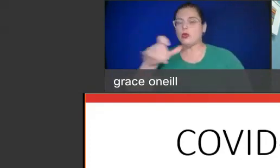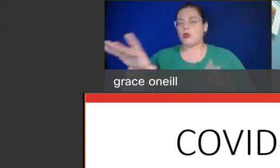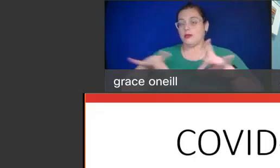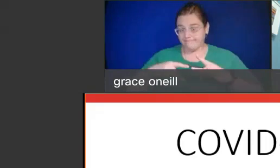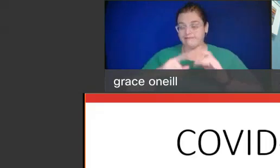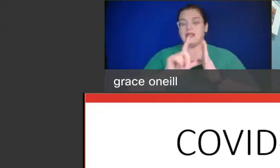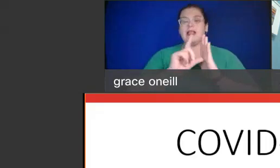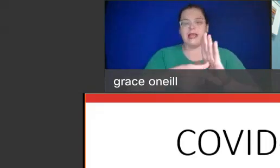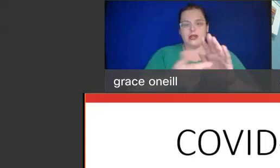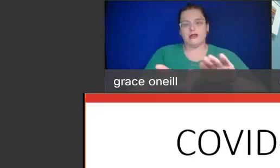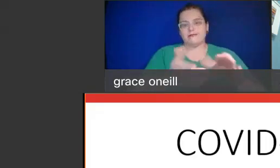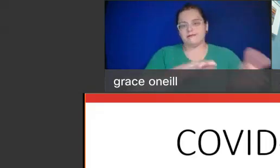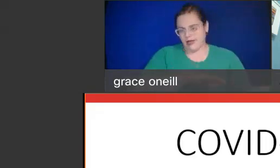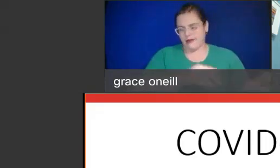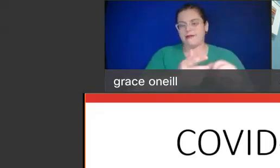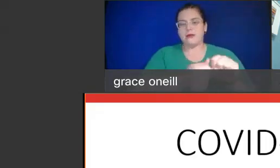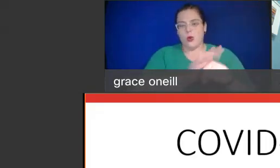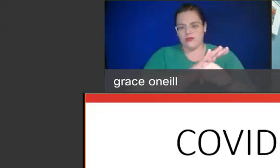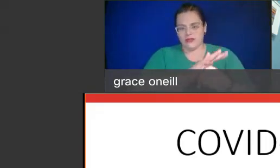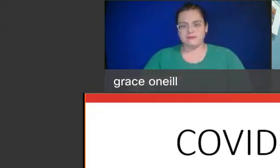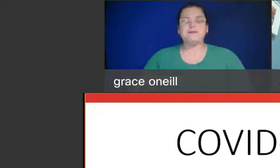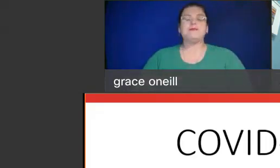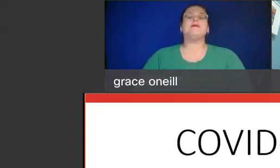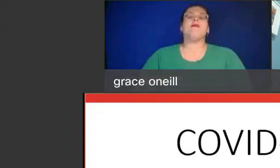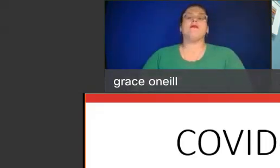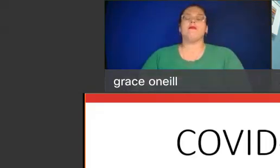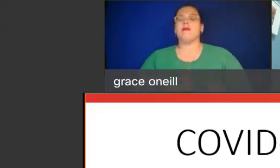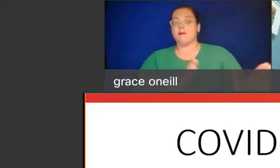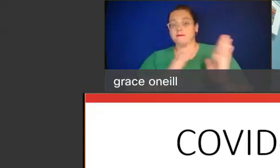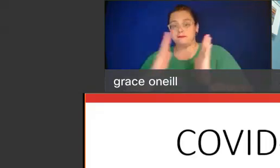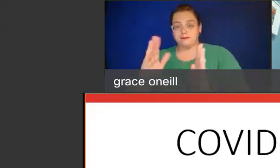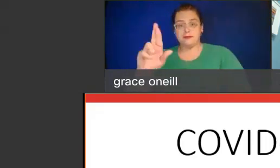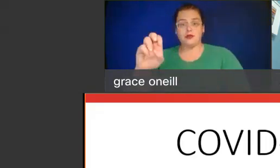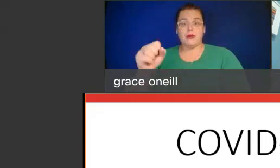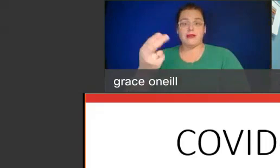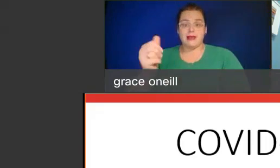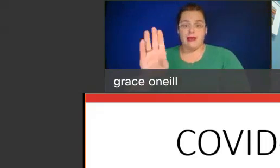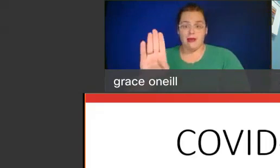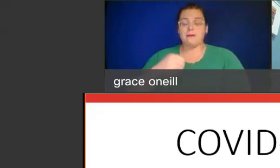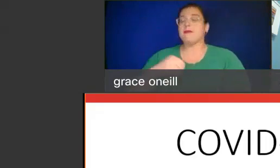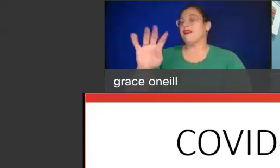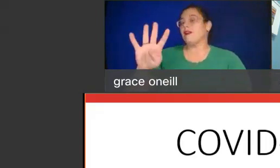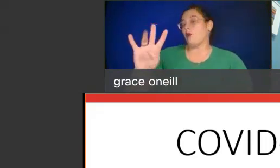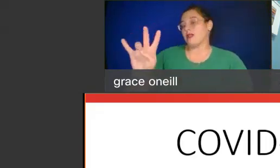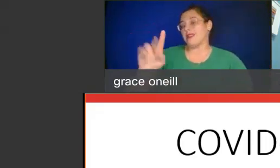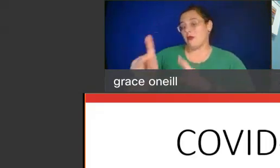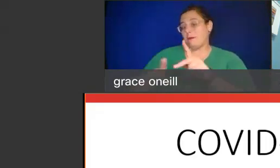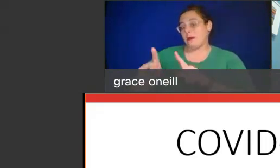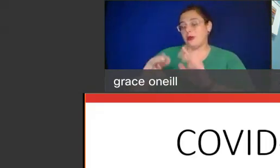confirmed COVID death. In residential habilitation, the 47 people represent about